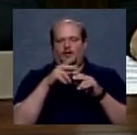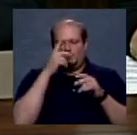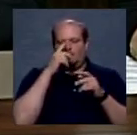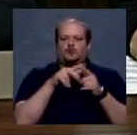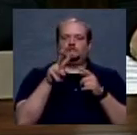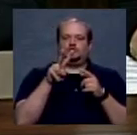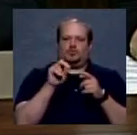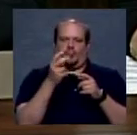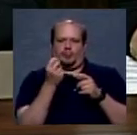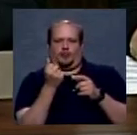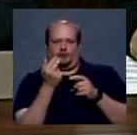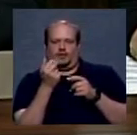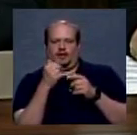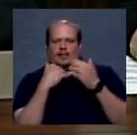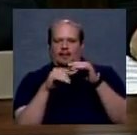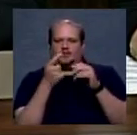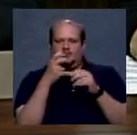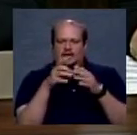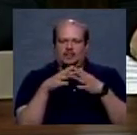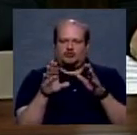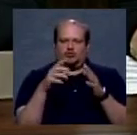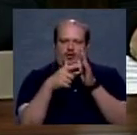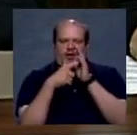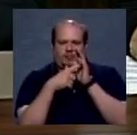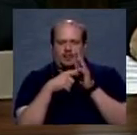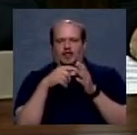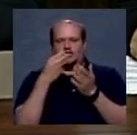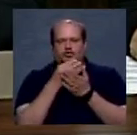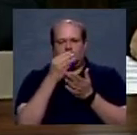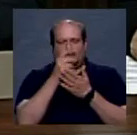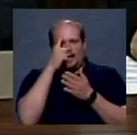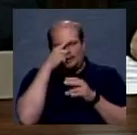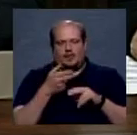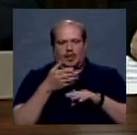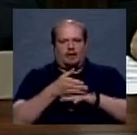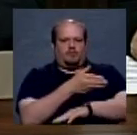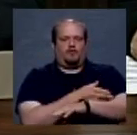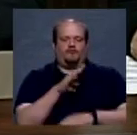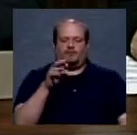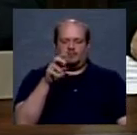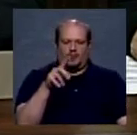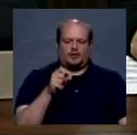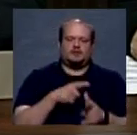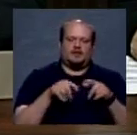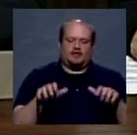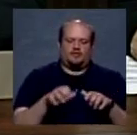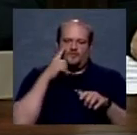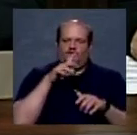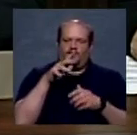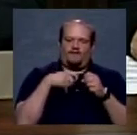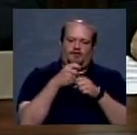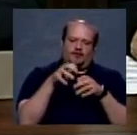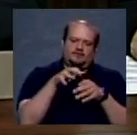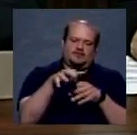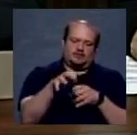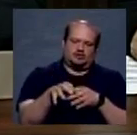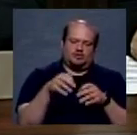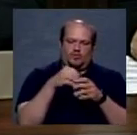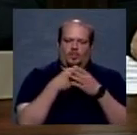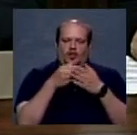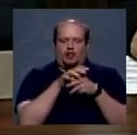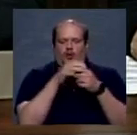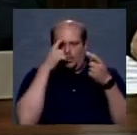the 2013 limited tax general obligation capital improvement bonds. A resolution authorized the execution of a 5-year extension of the interlocal